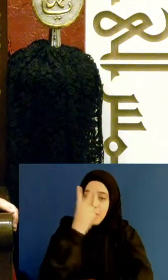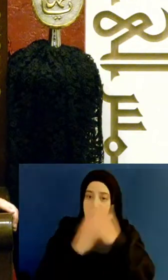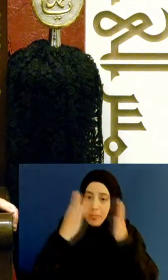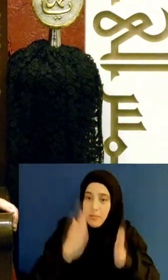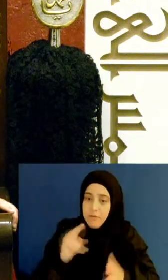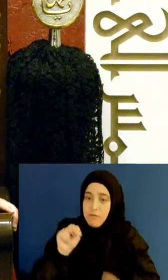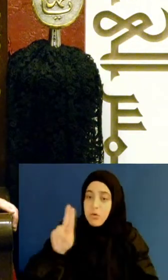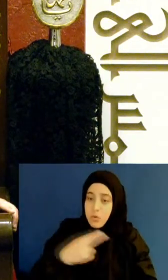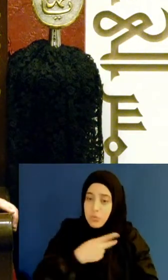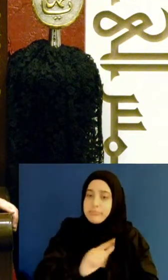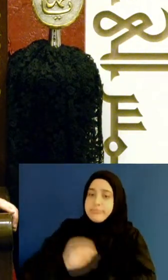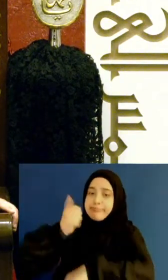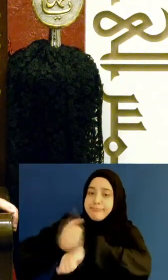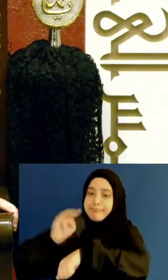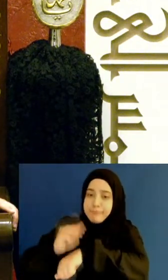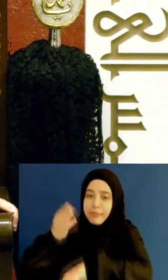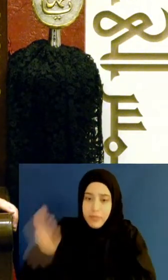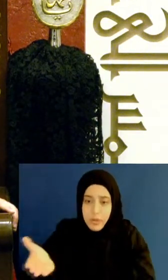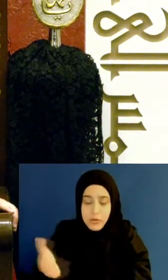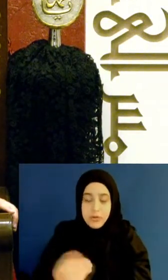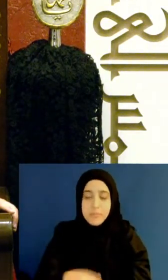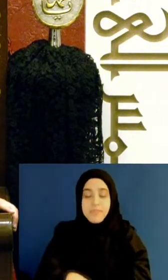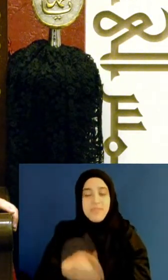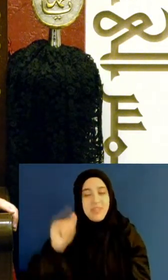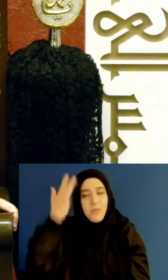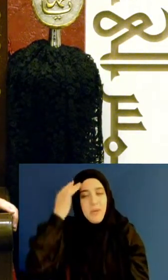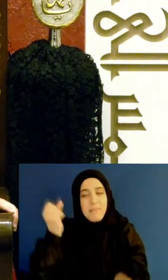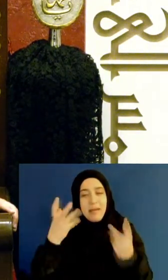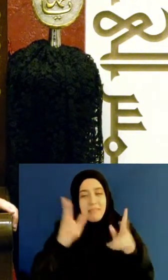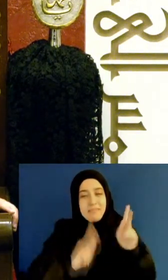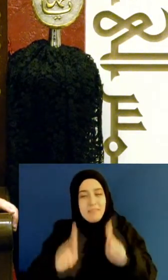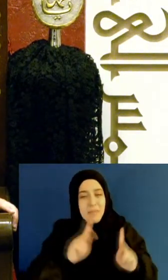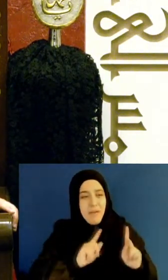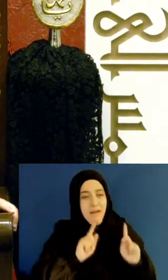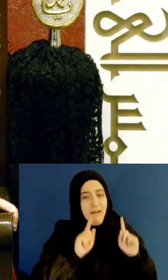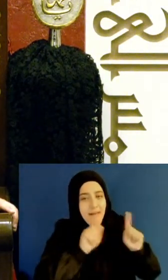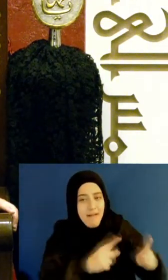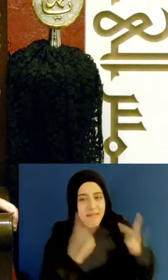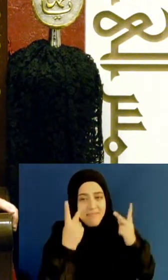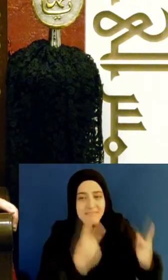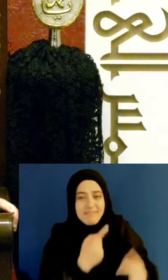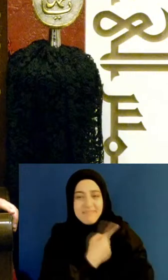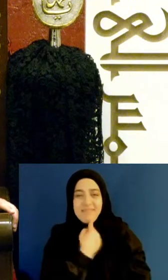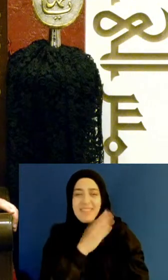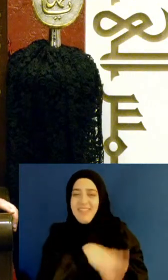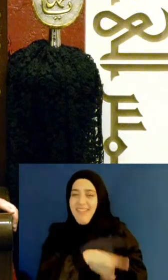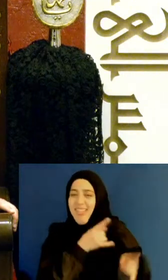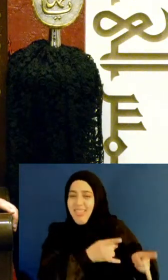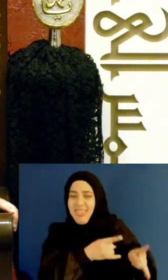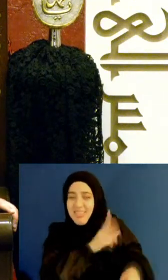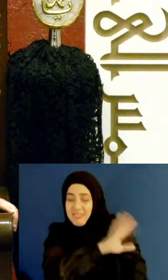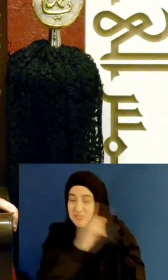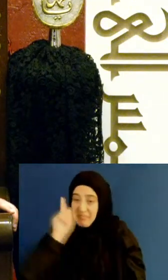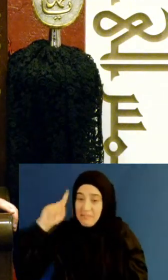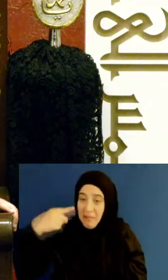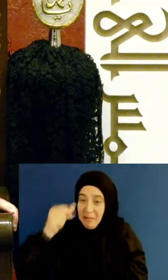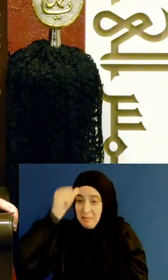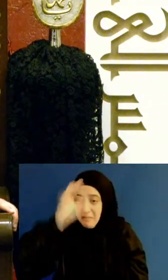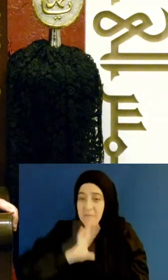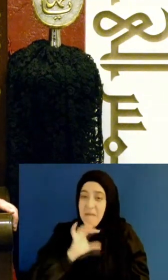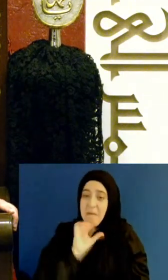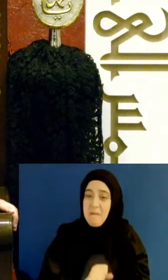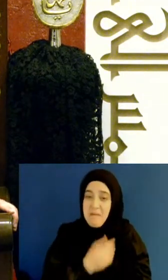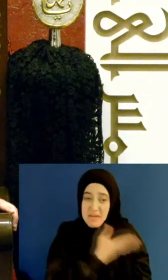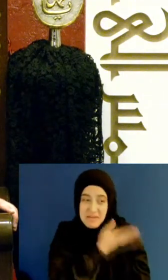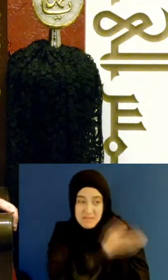Nuh, they would laugh at him and they would mock him and they would say, this old man has lost his sanity. He's building an ark and